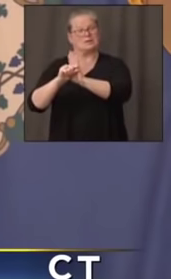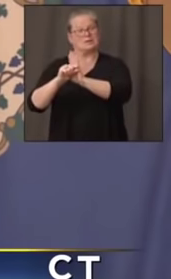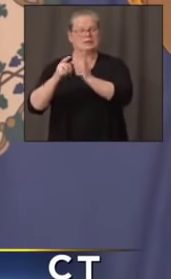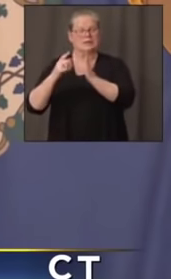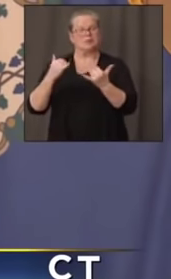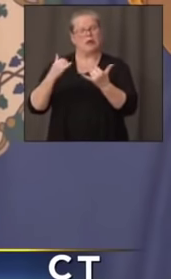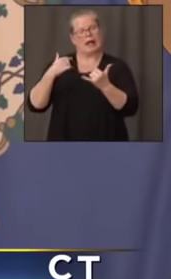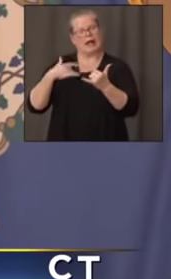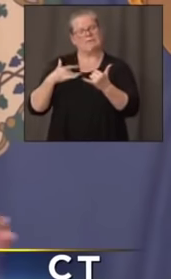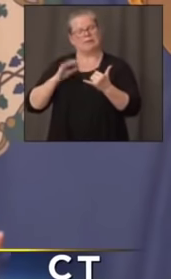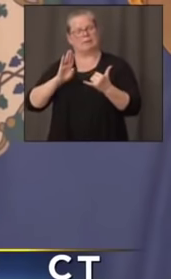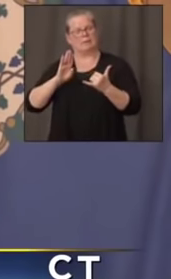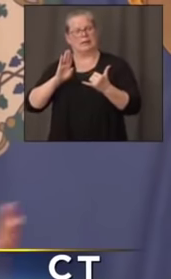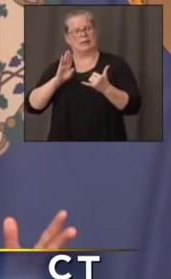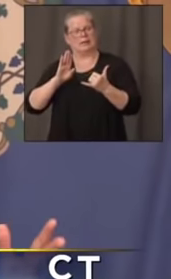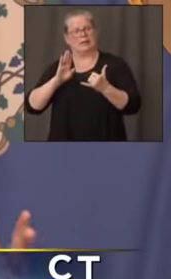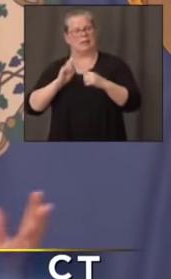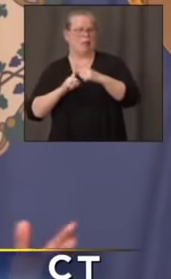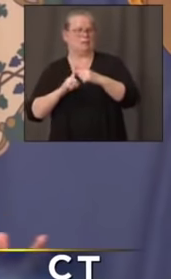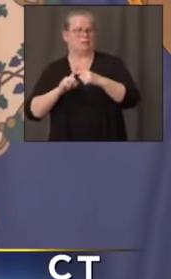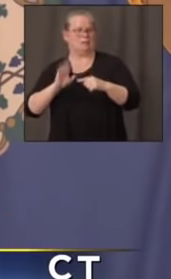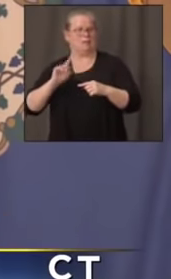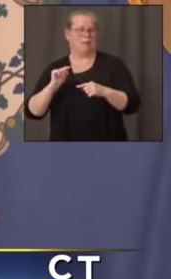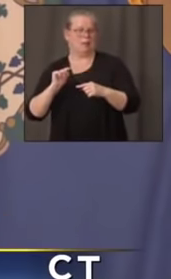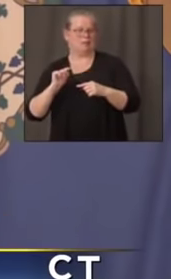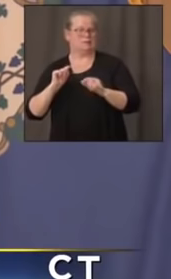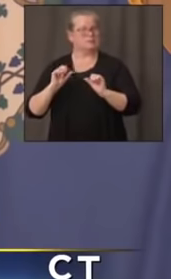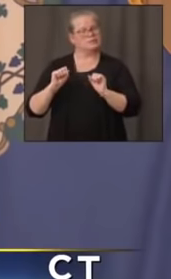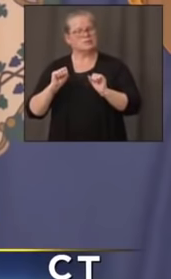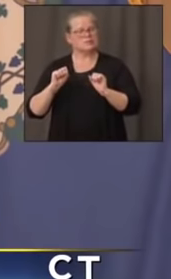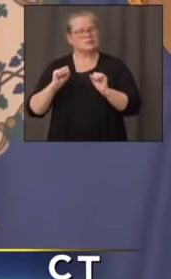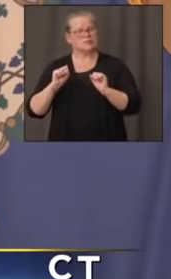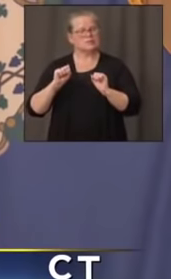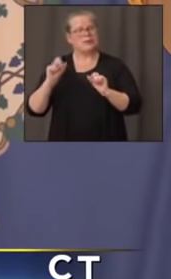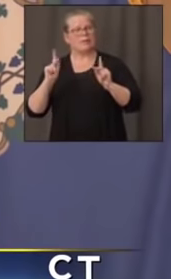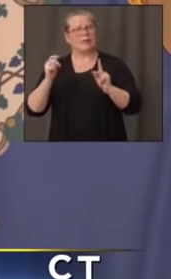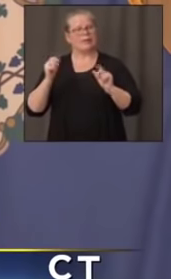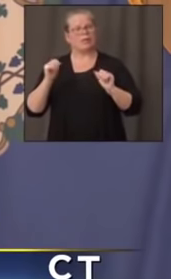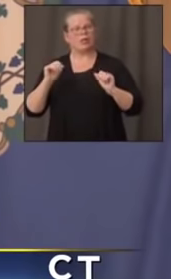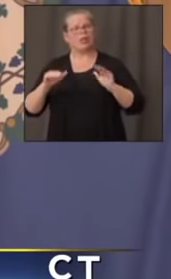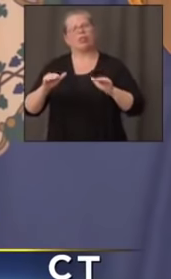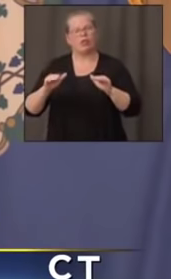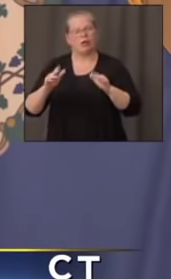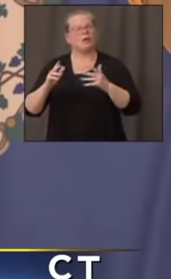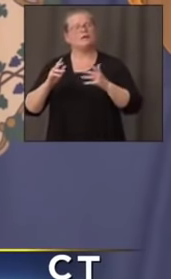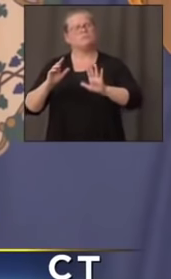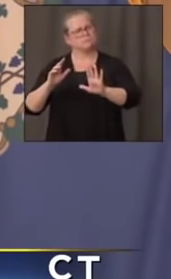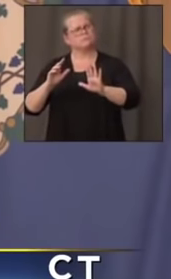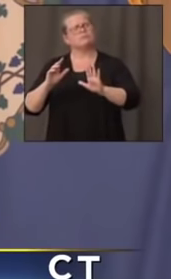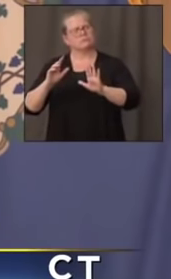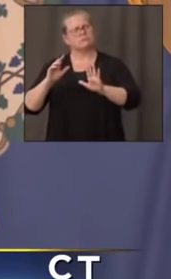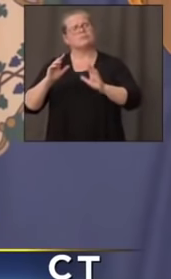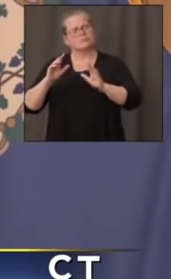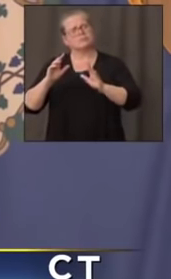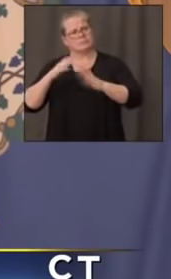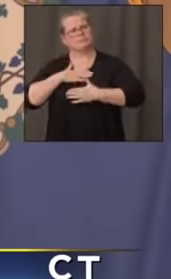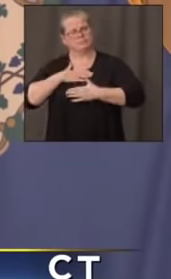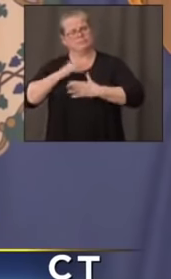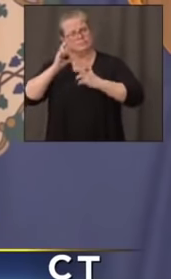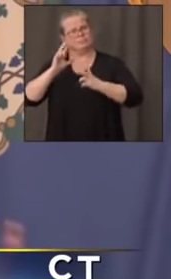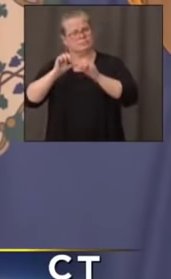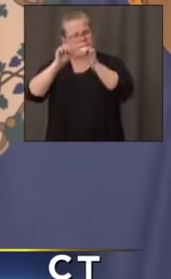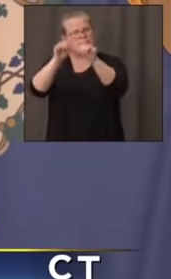B+. And we're on the call with all the mayors and from around the state just last night, and they told us of a number